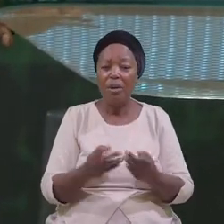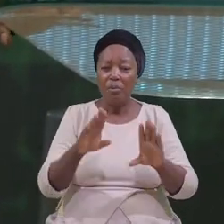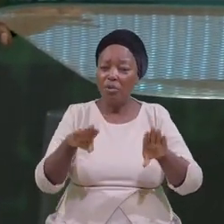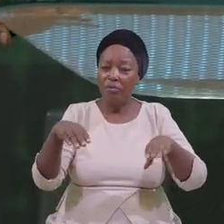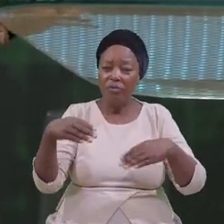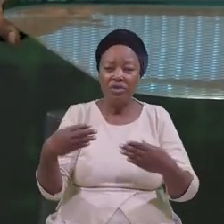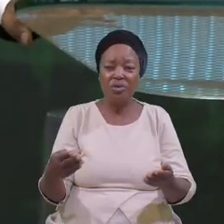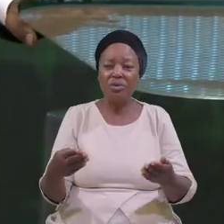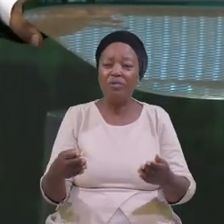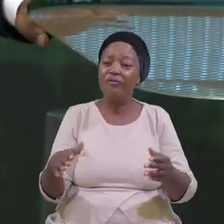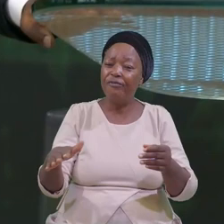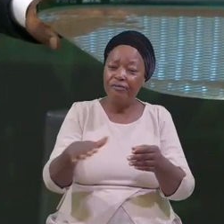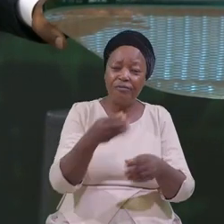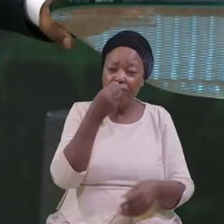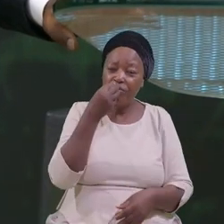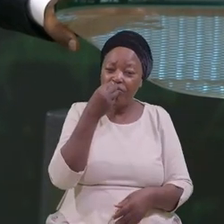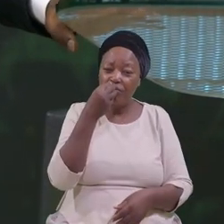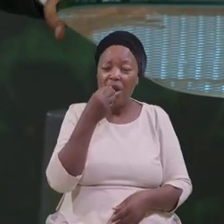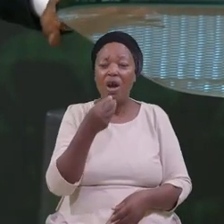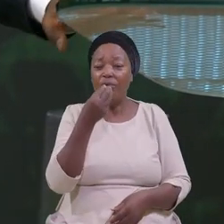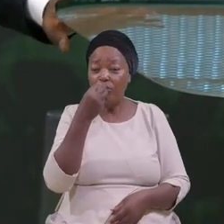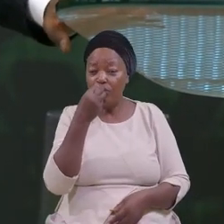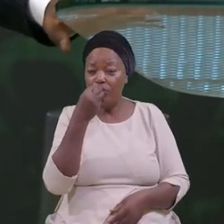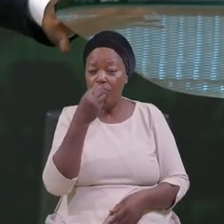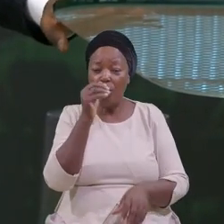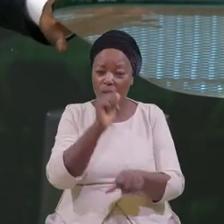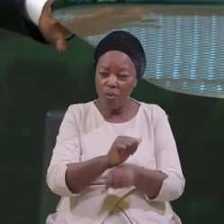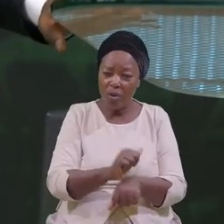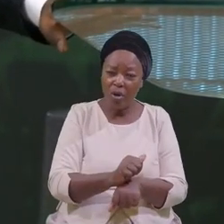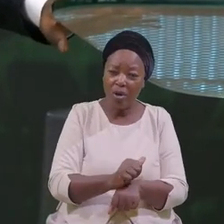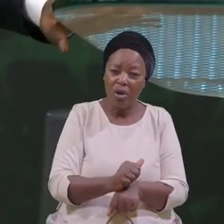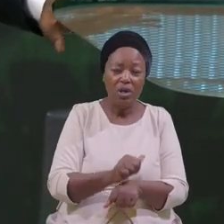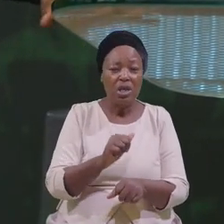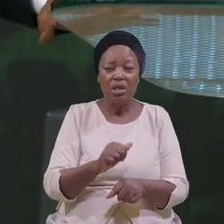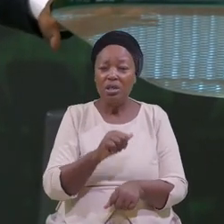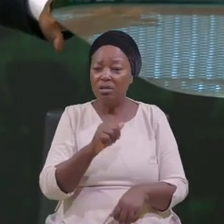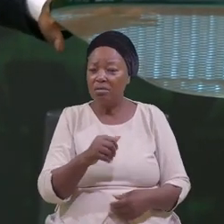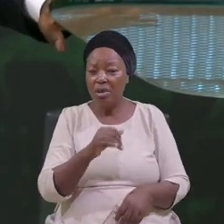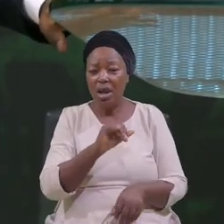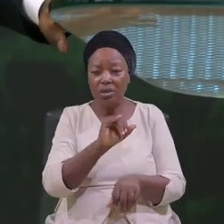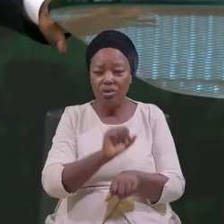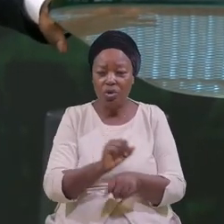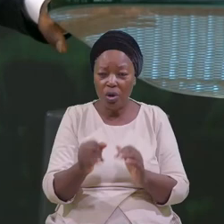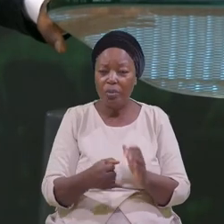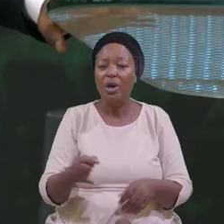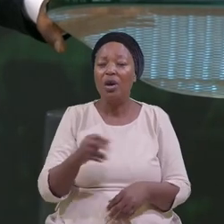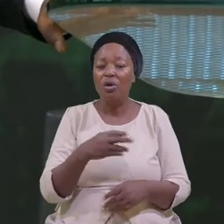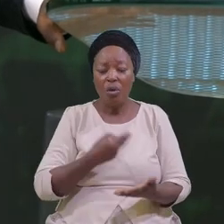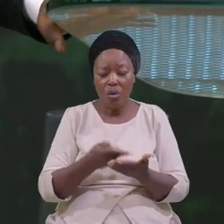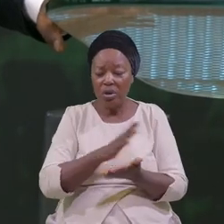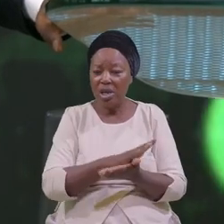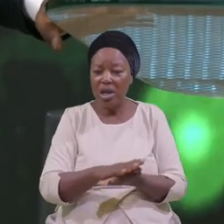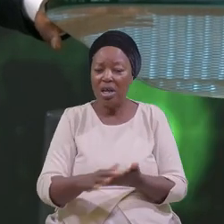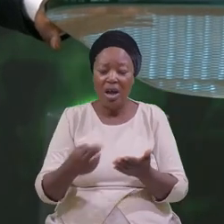provision, food, work, job, holiness,